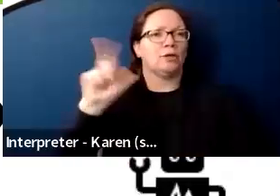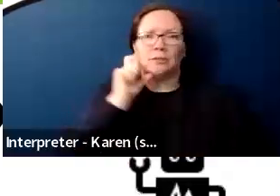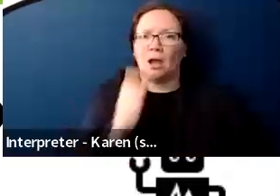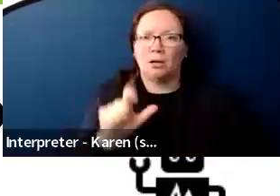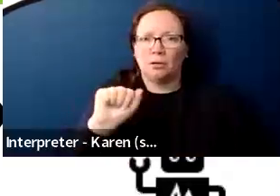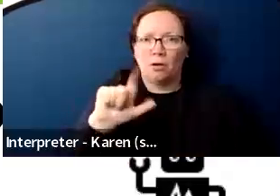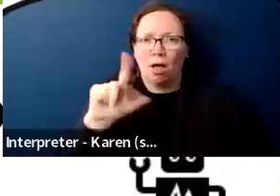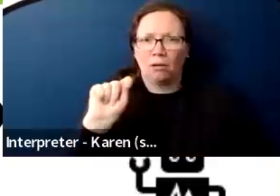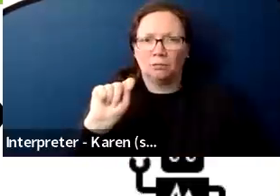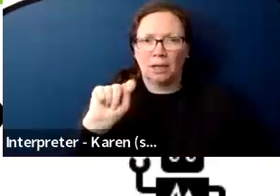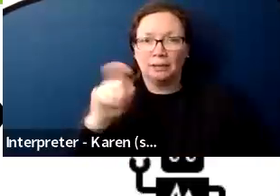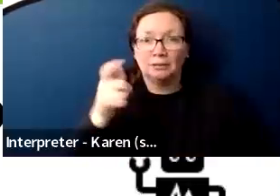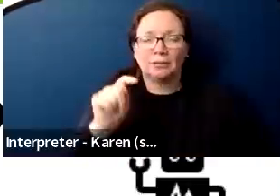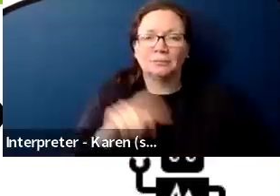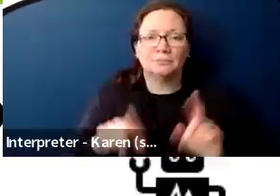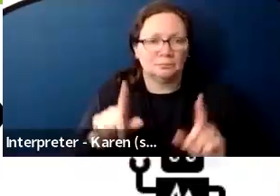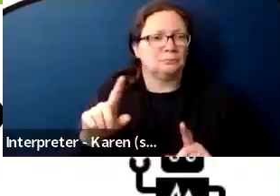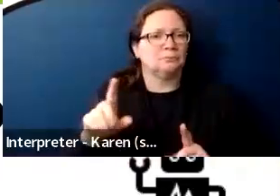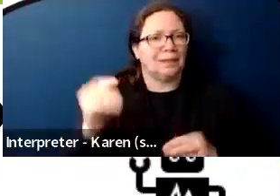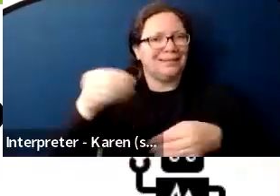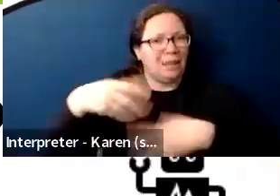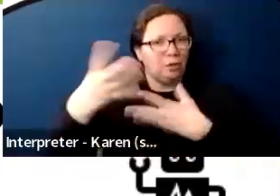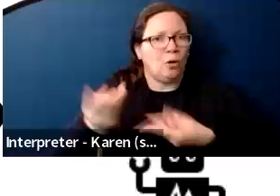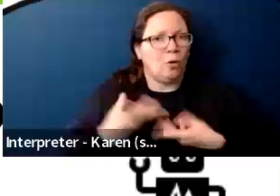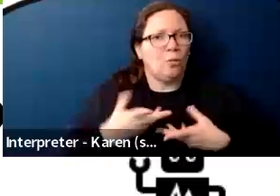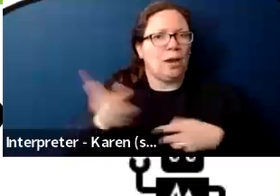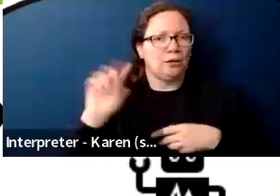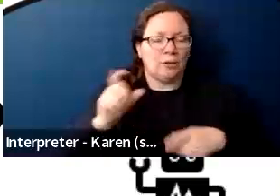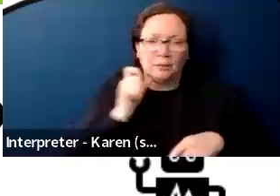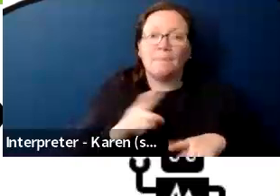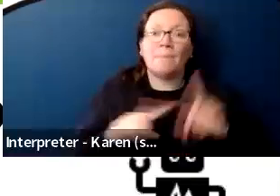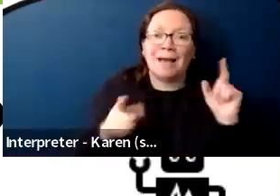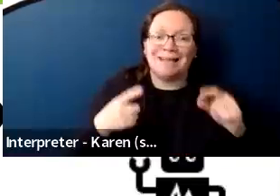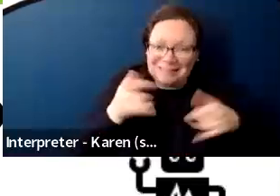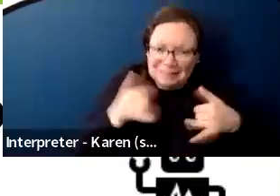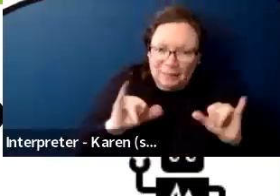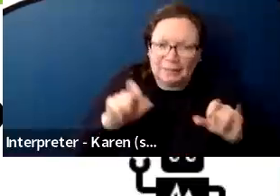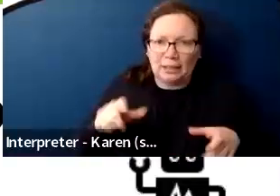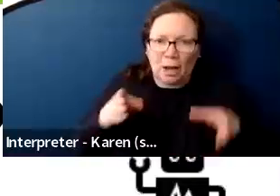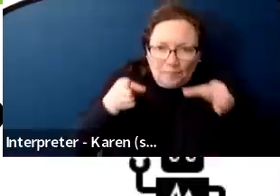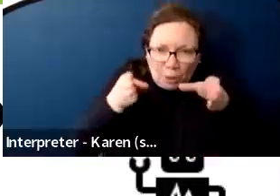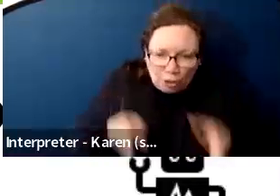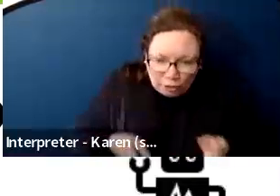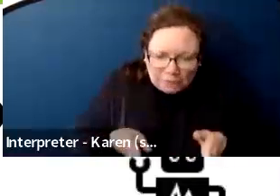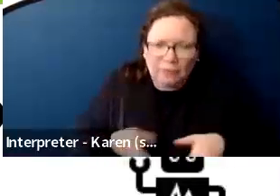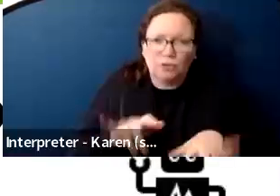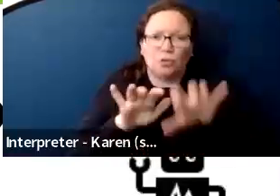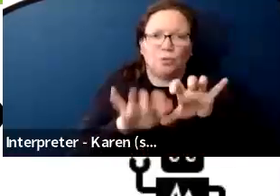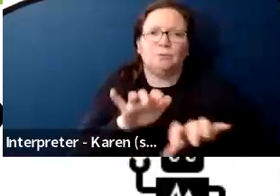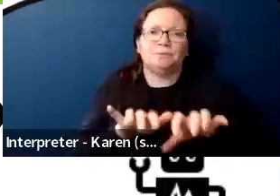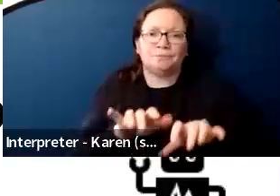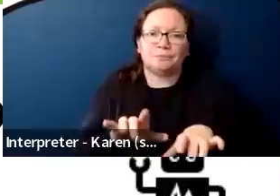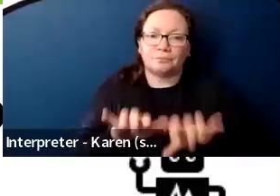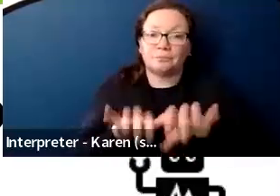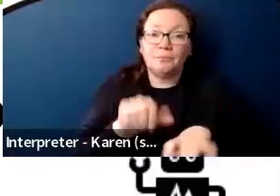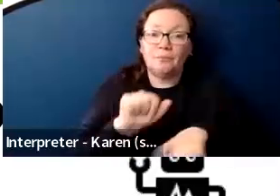person, yourself, to go and make sure that that alt text is like meaningful and appropriate for whatever the context